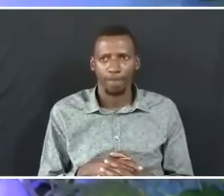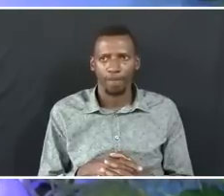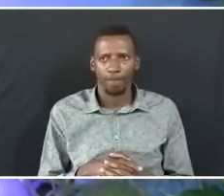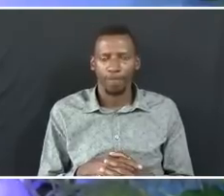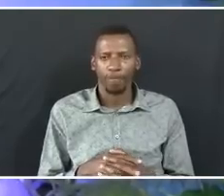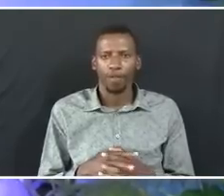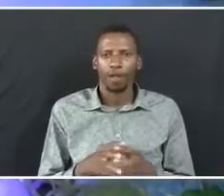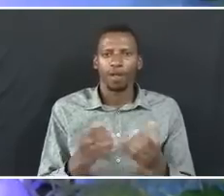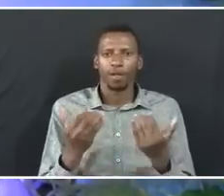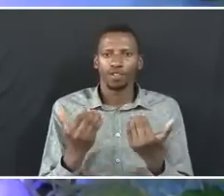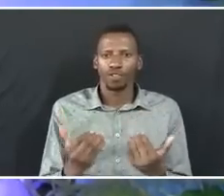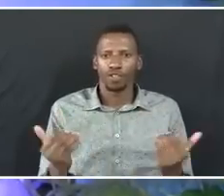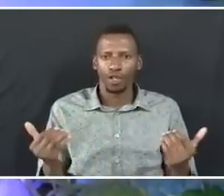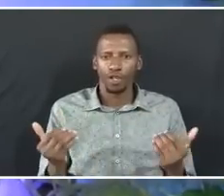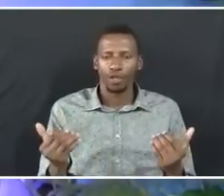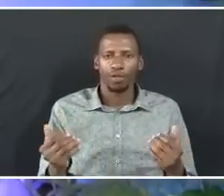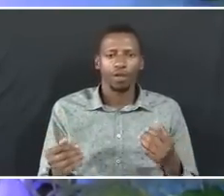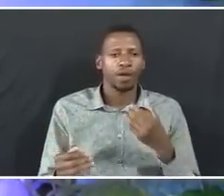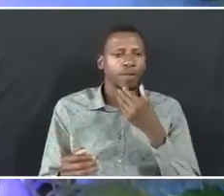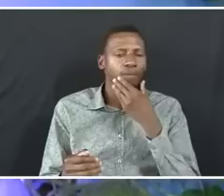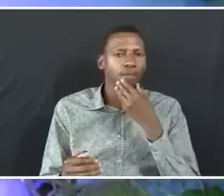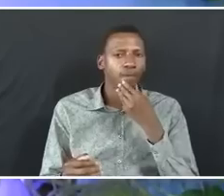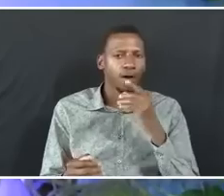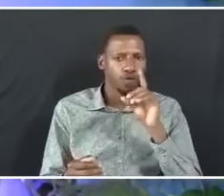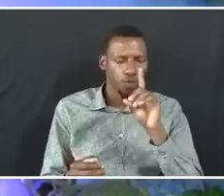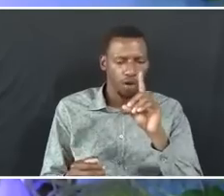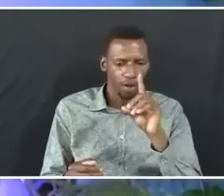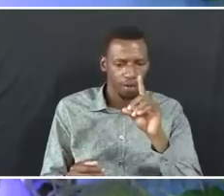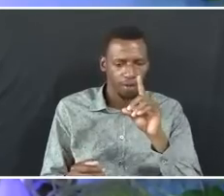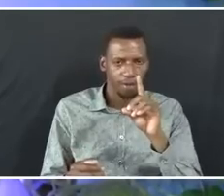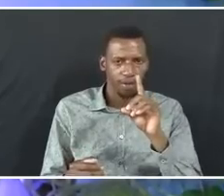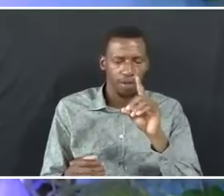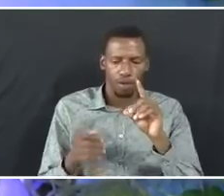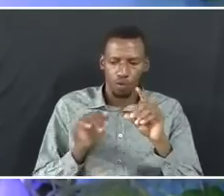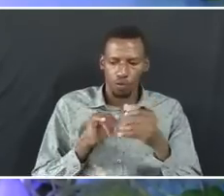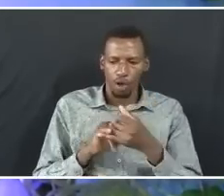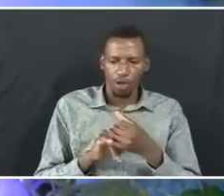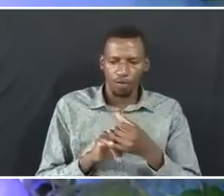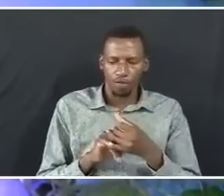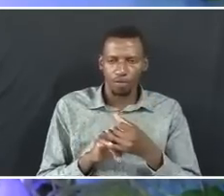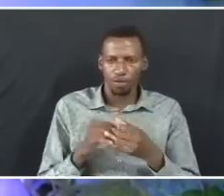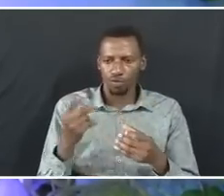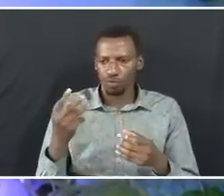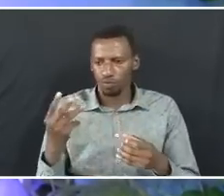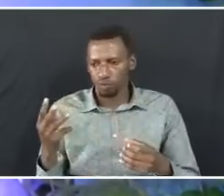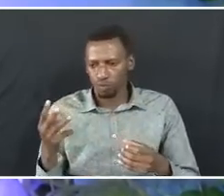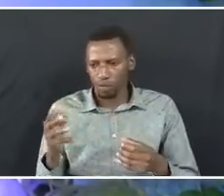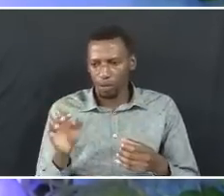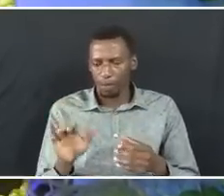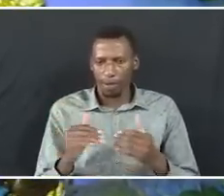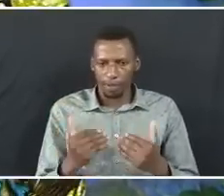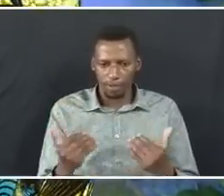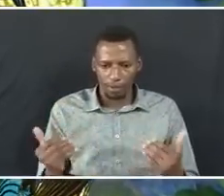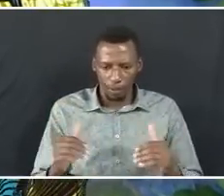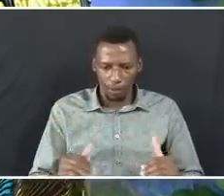The children of one man grew up bitter children. Bitter.